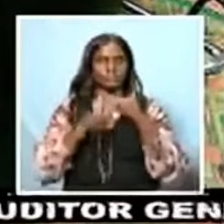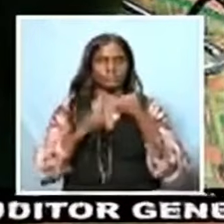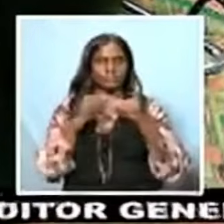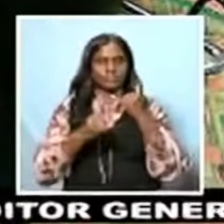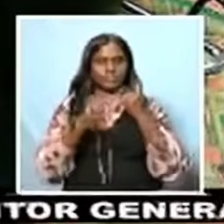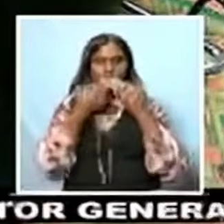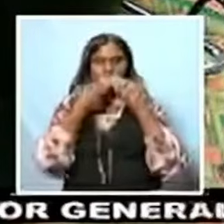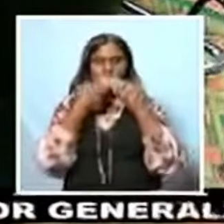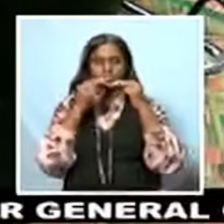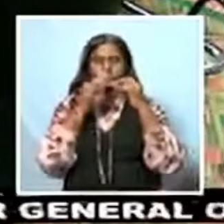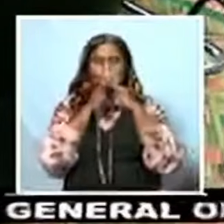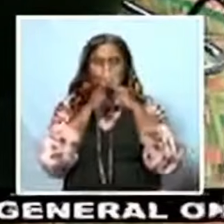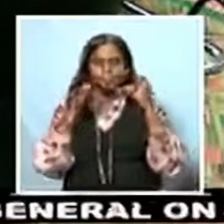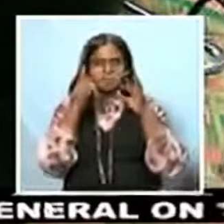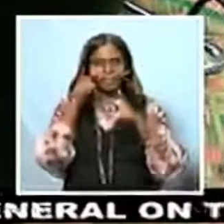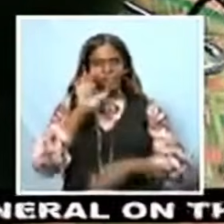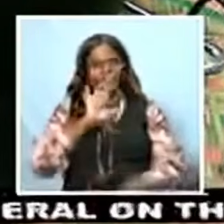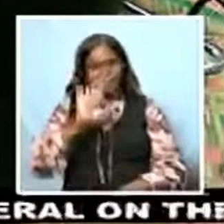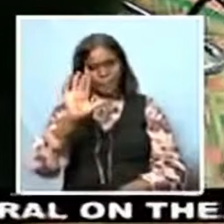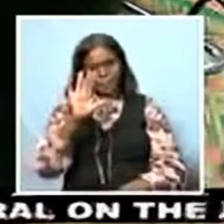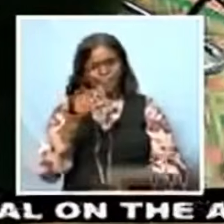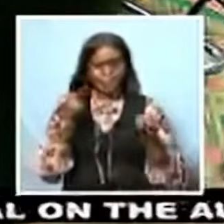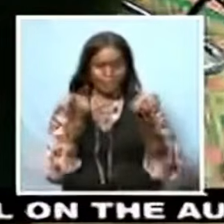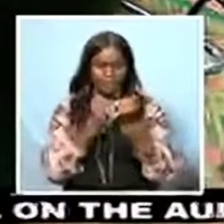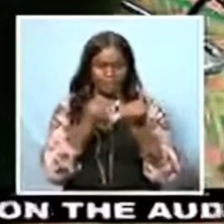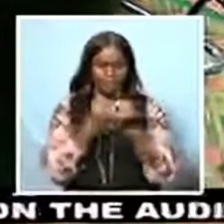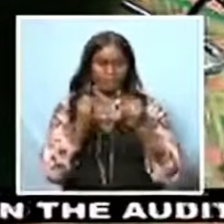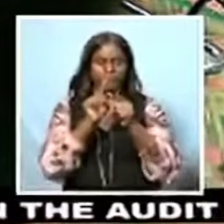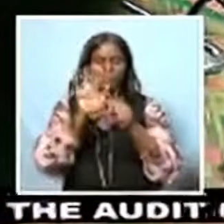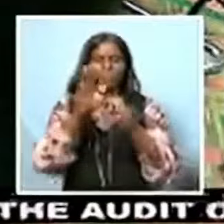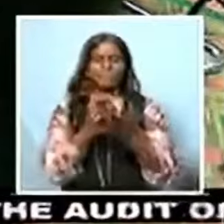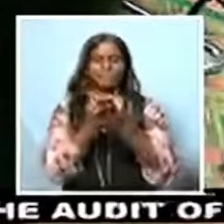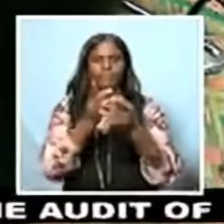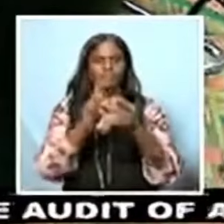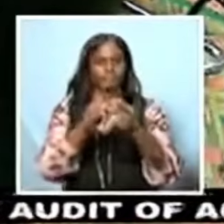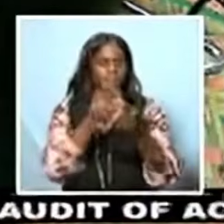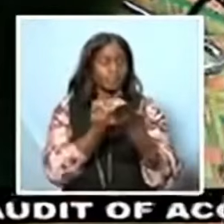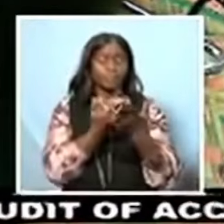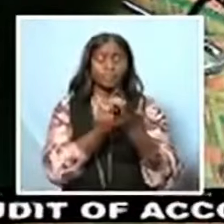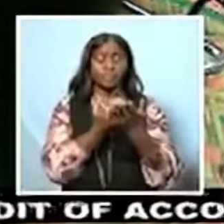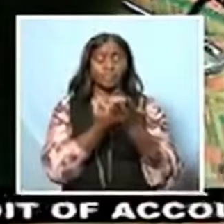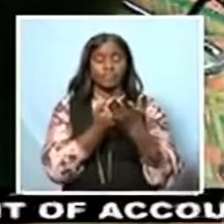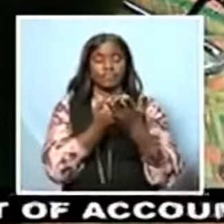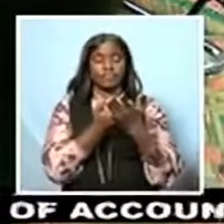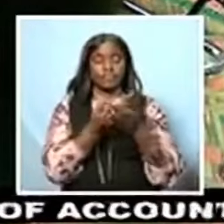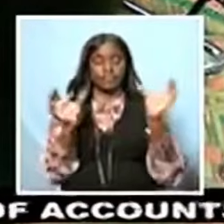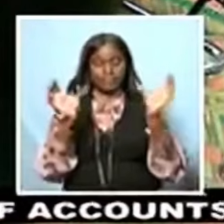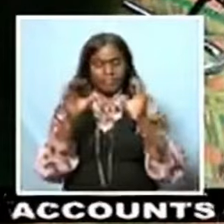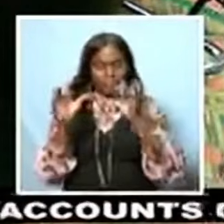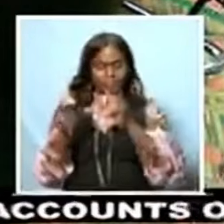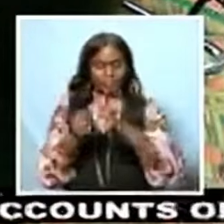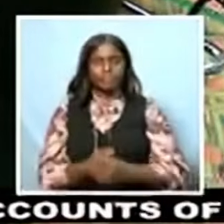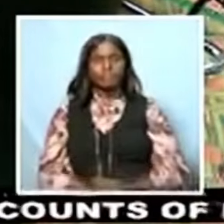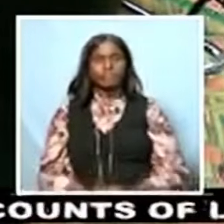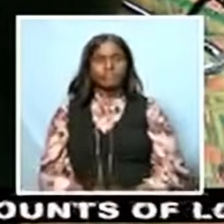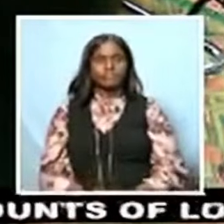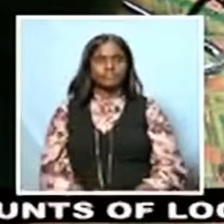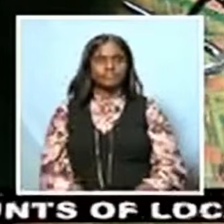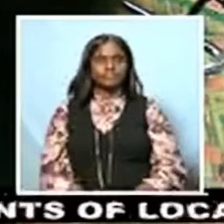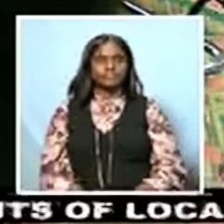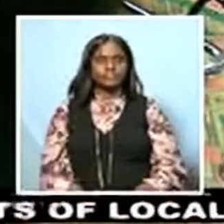We thank you most sincerely for your inputs and your submissions to this committee.